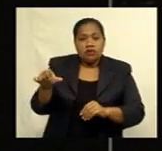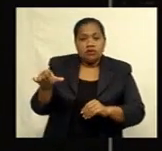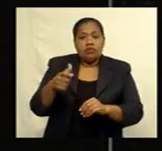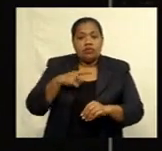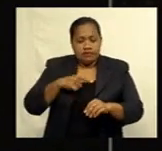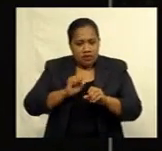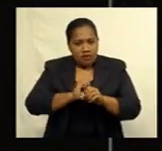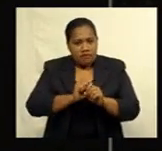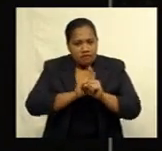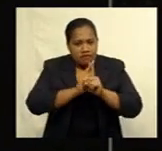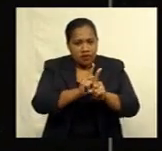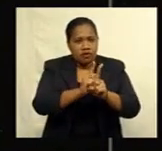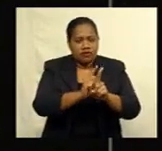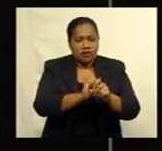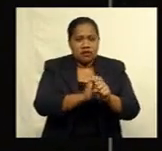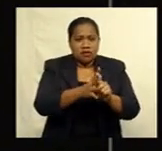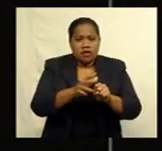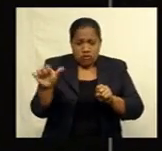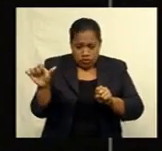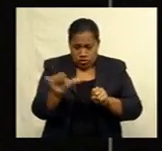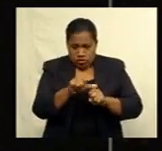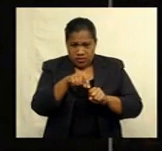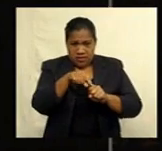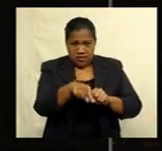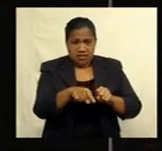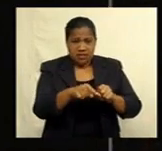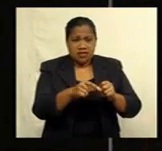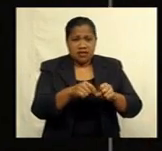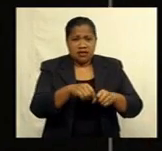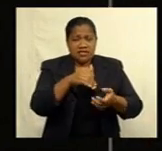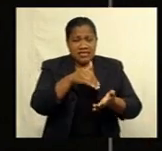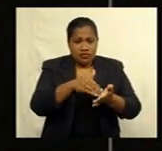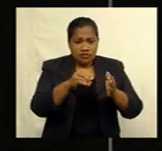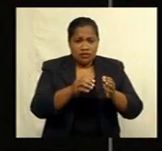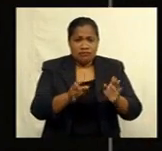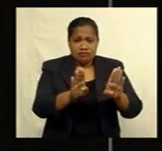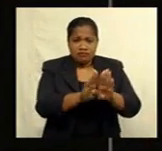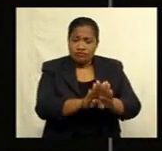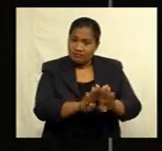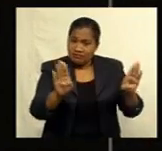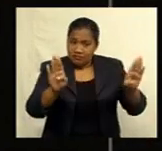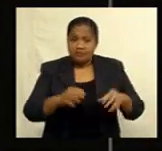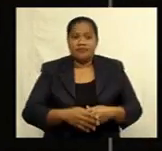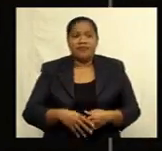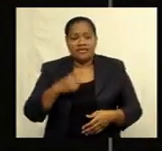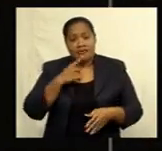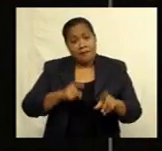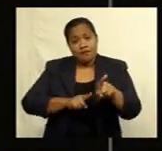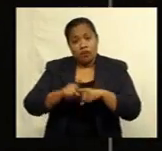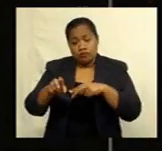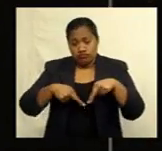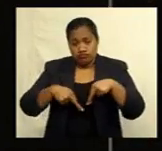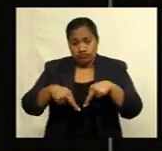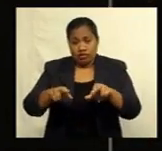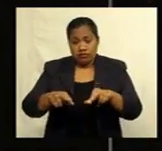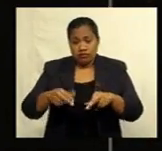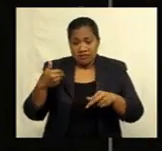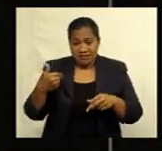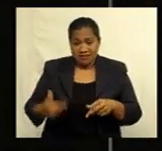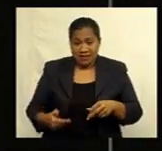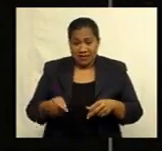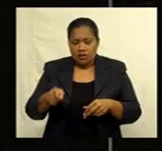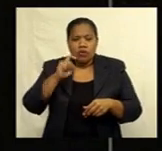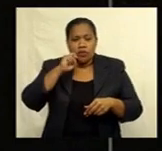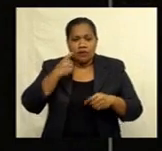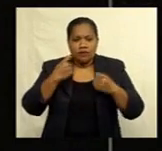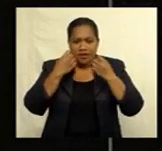the Central Division be lifted. Patukarasa village headman Ifiremi Navovo says most roadside vendors in the area will be exposed